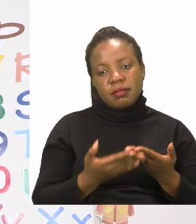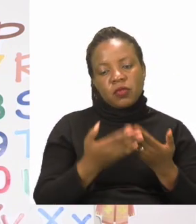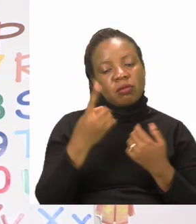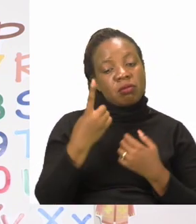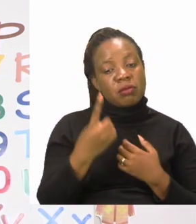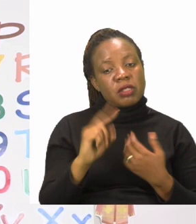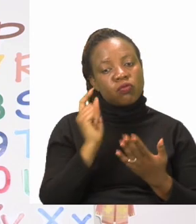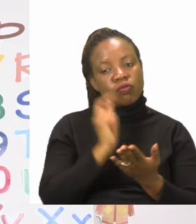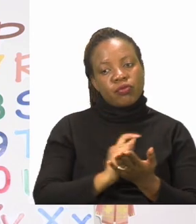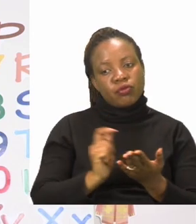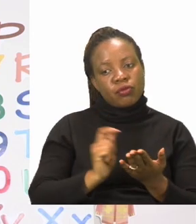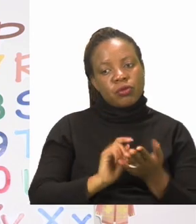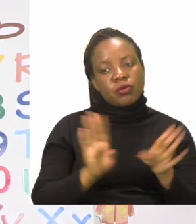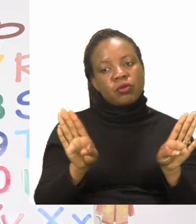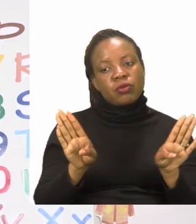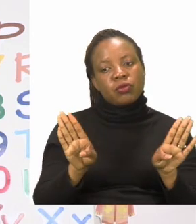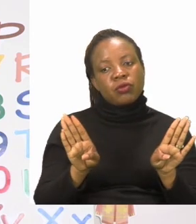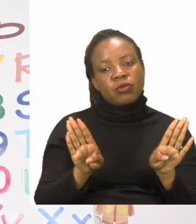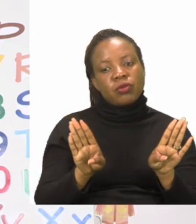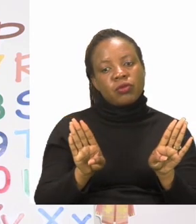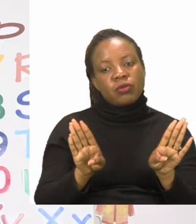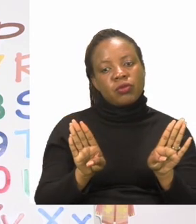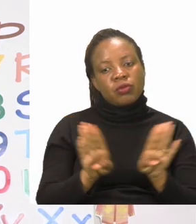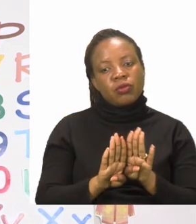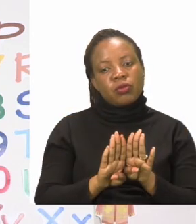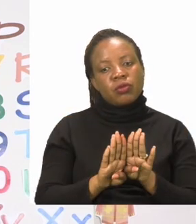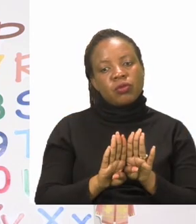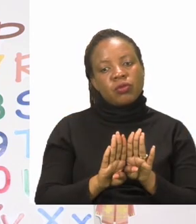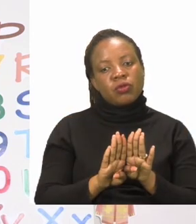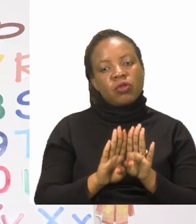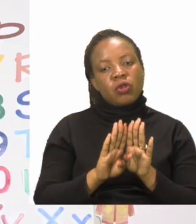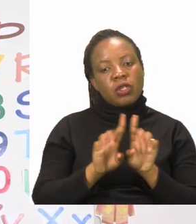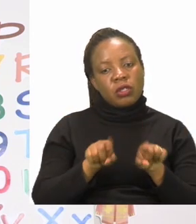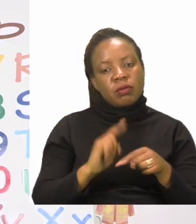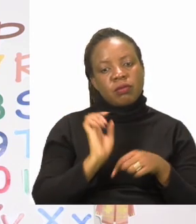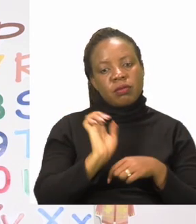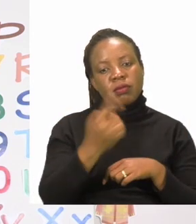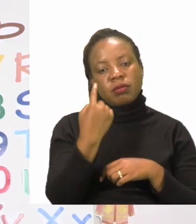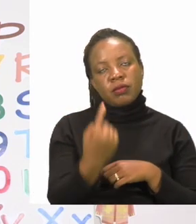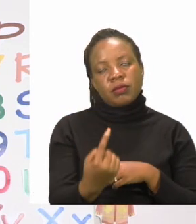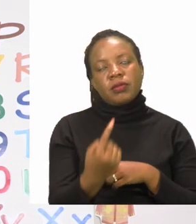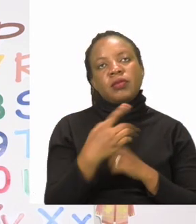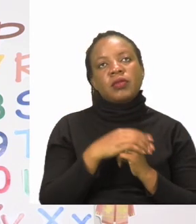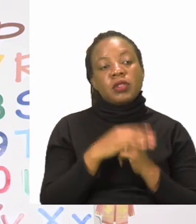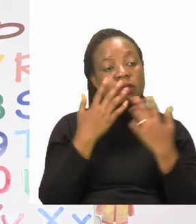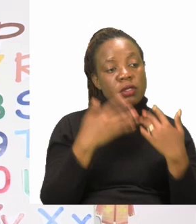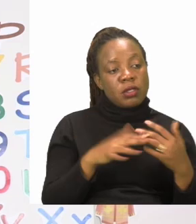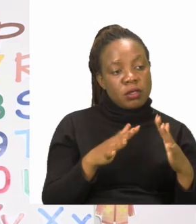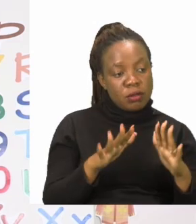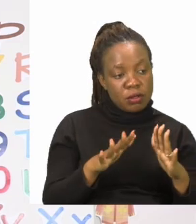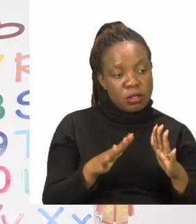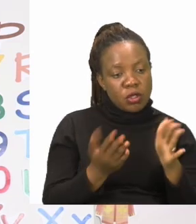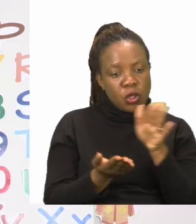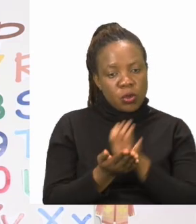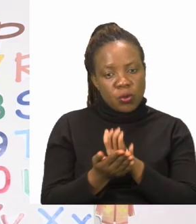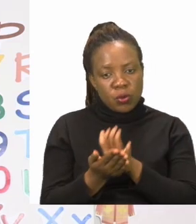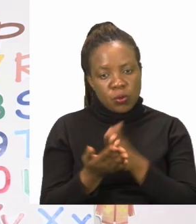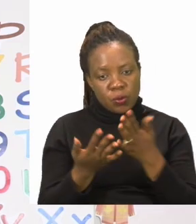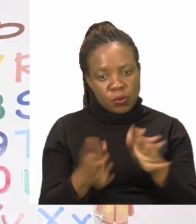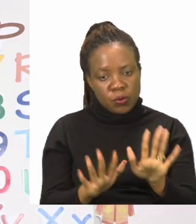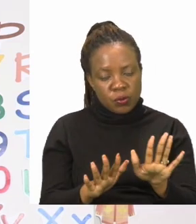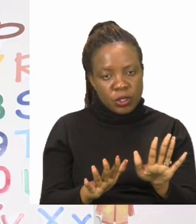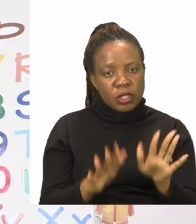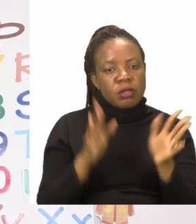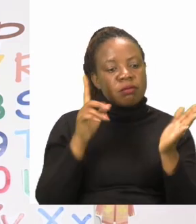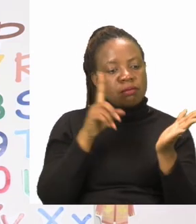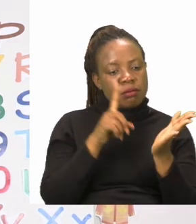we need to sanitize. Now, as we sanitize, I'd like you to please try as hard as you